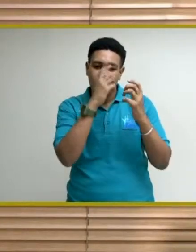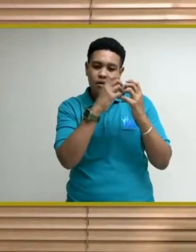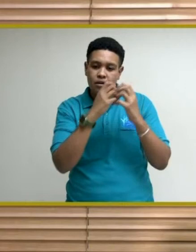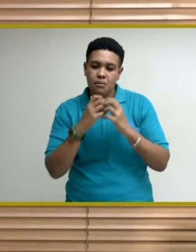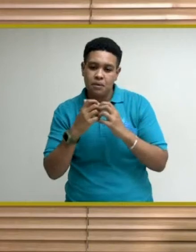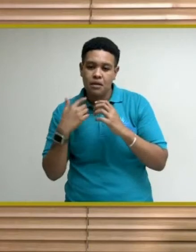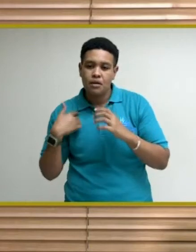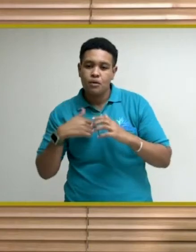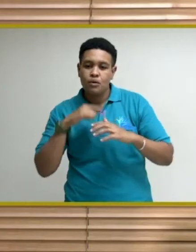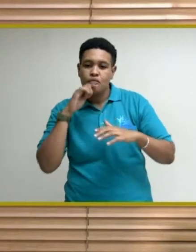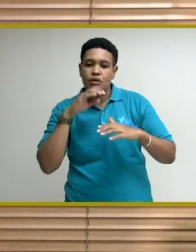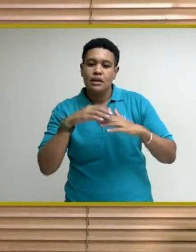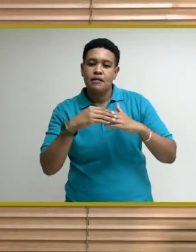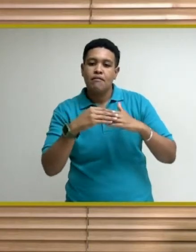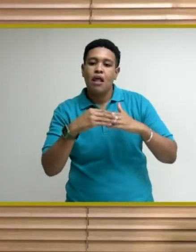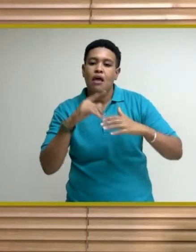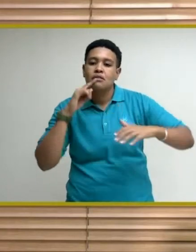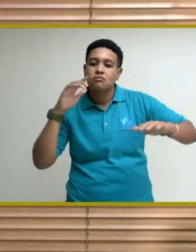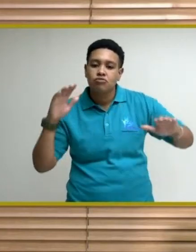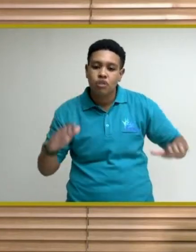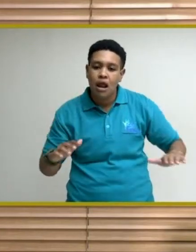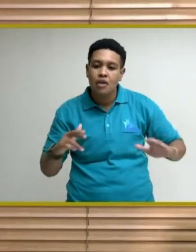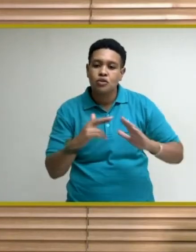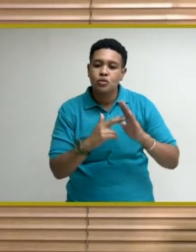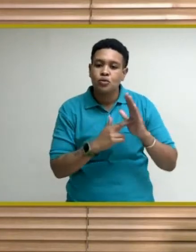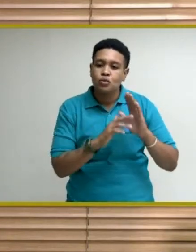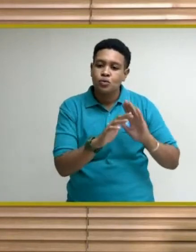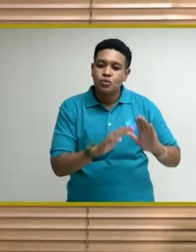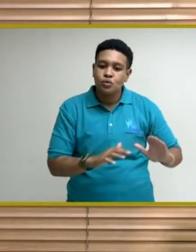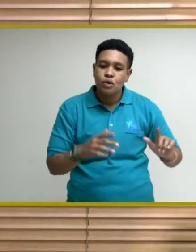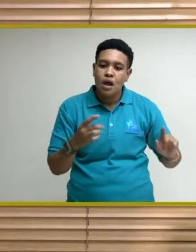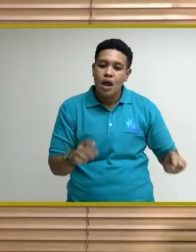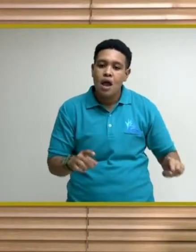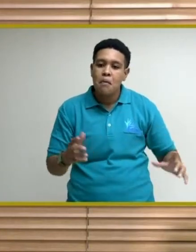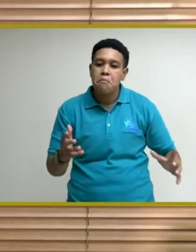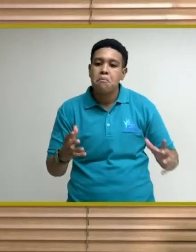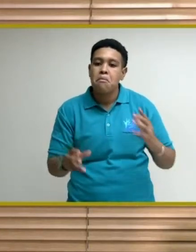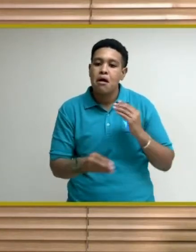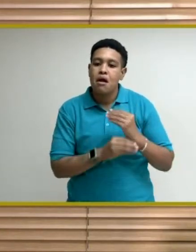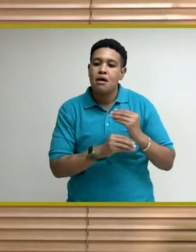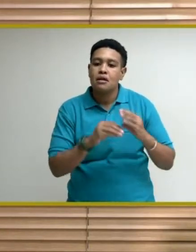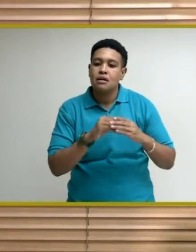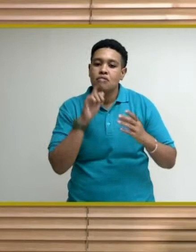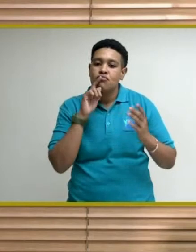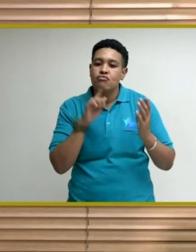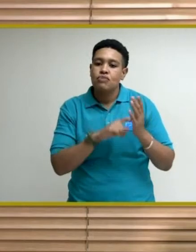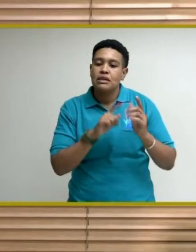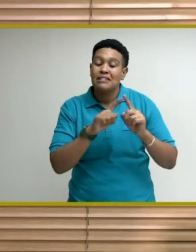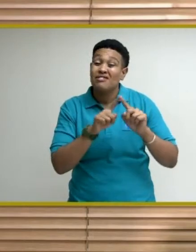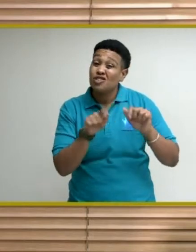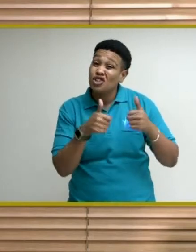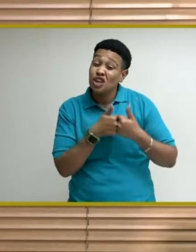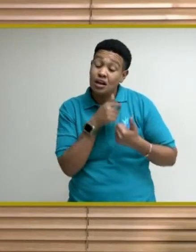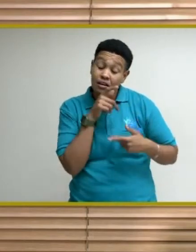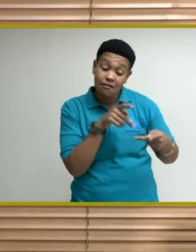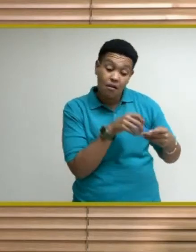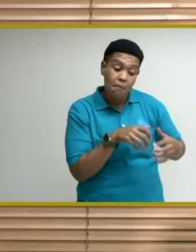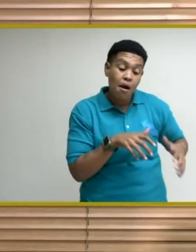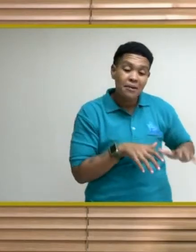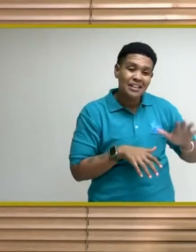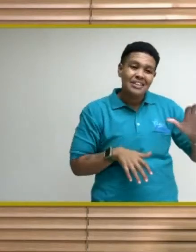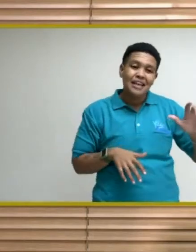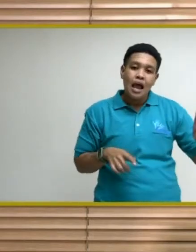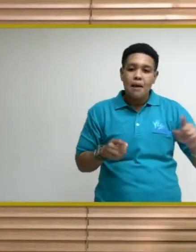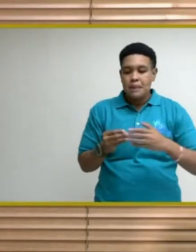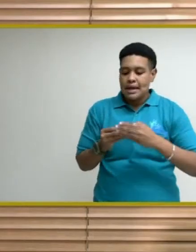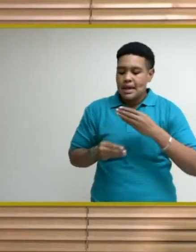have relaxed, the government have relaxed the measures, or certain measures, in recognition of the challenges of the population, the